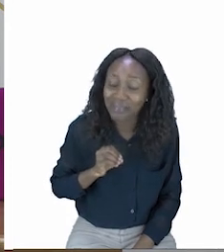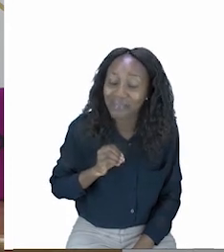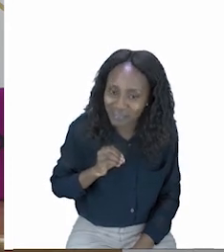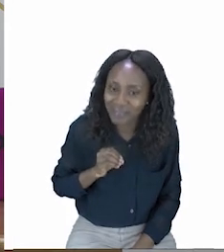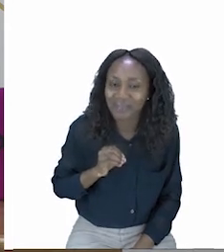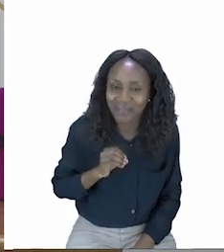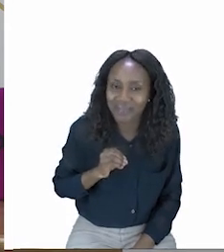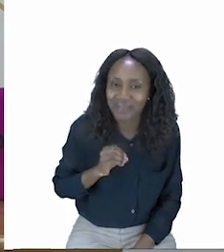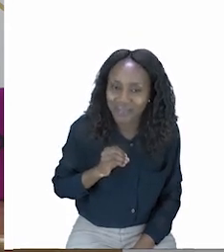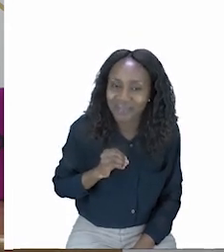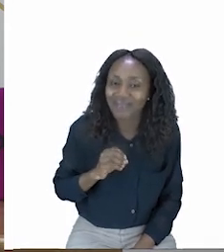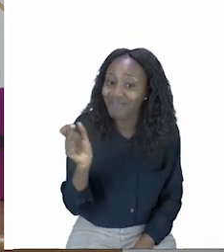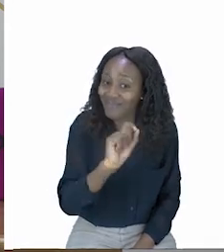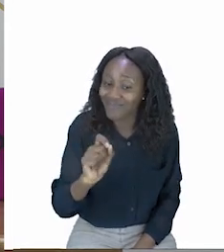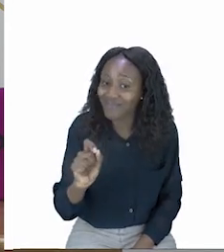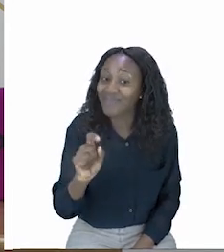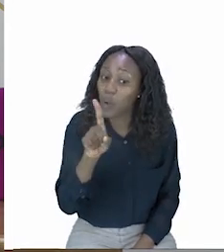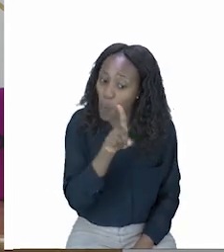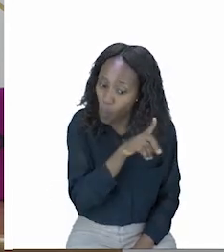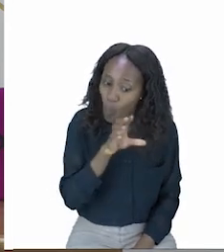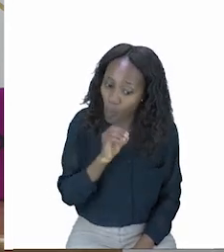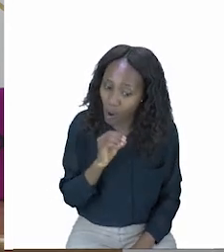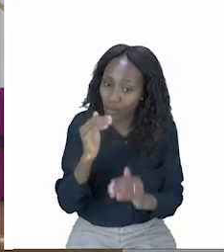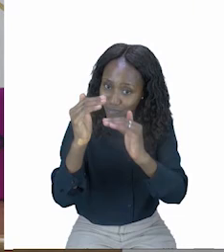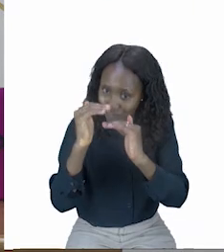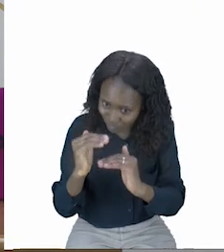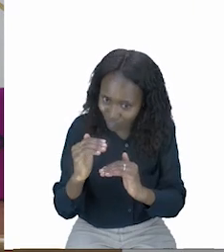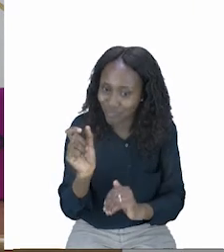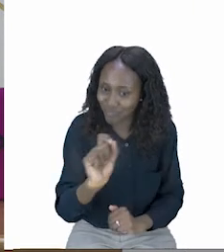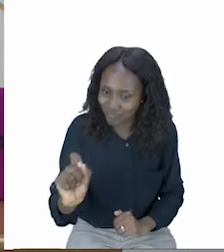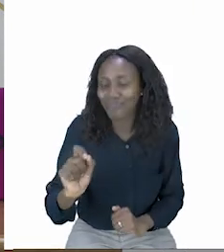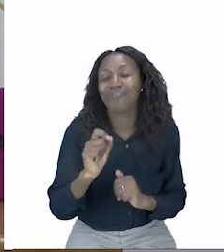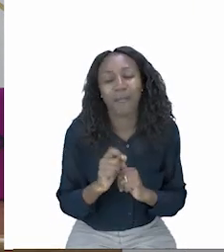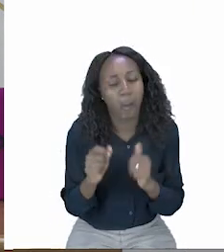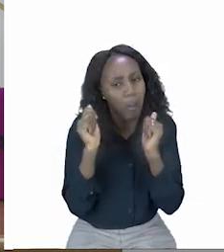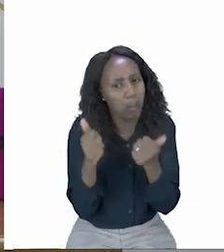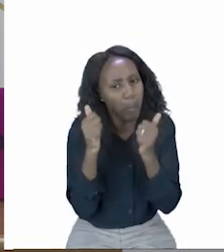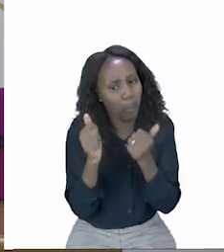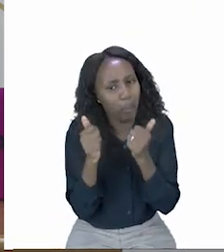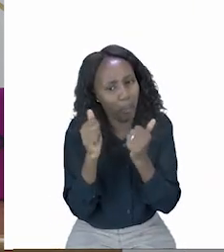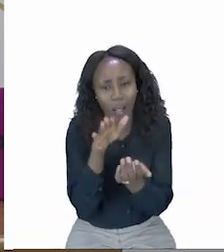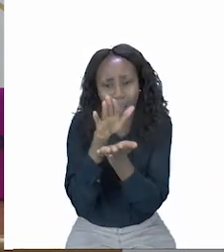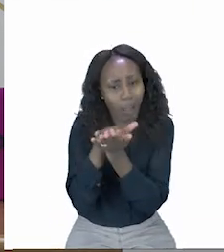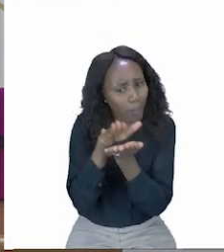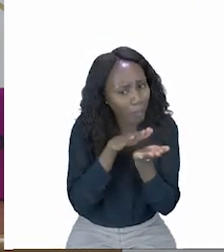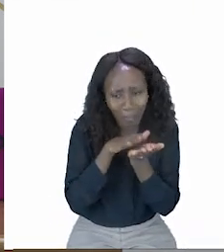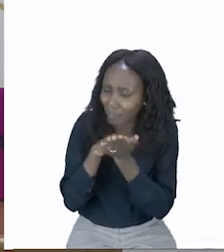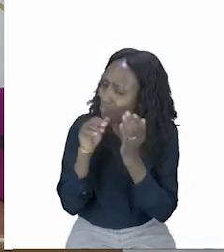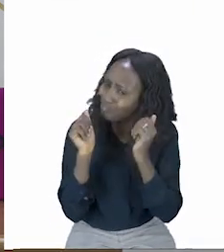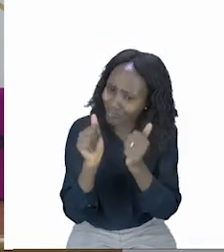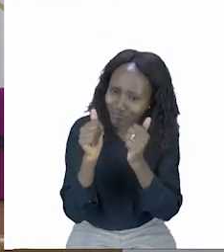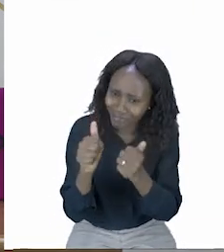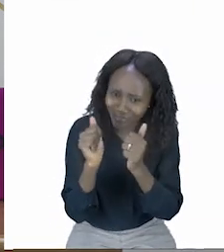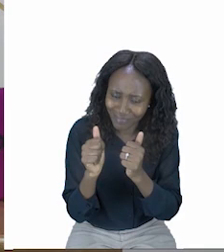10. Let's write our number 10. Very good. Well done. And let's